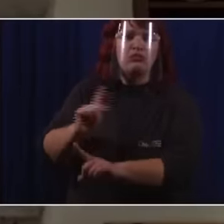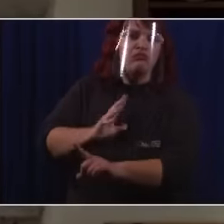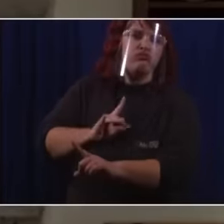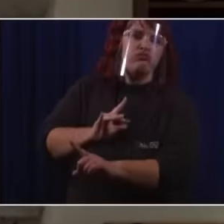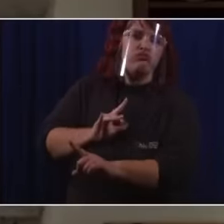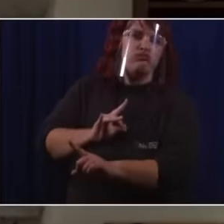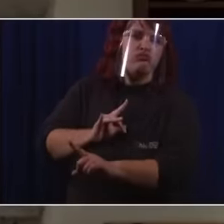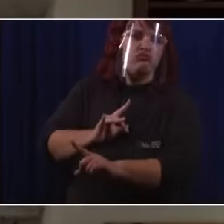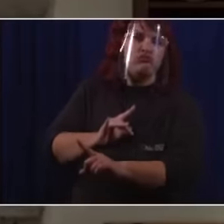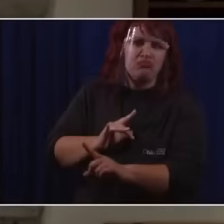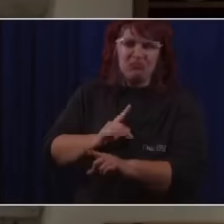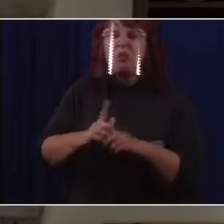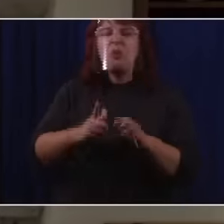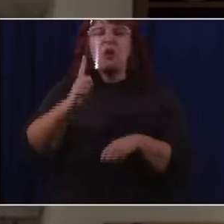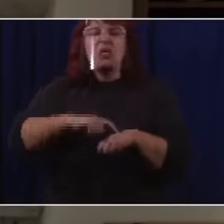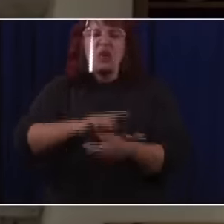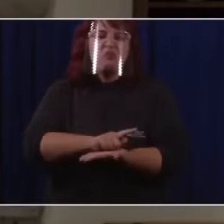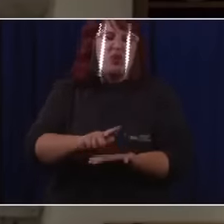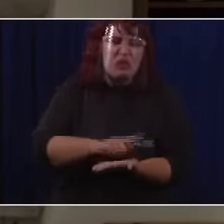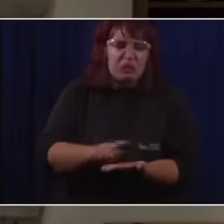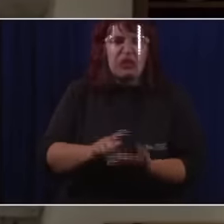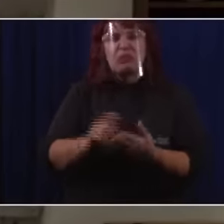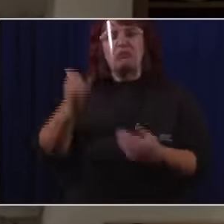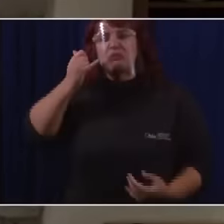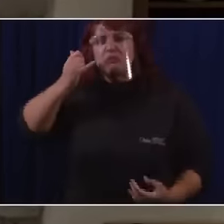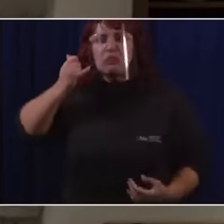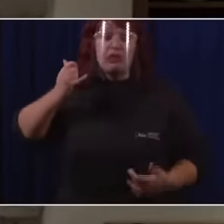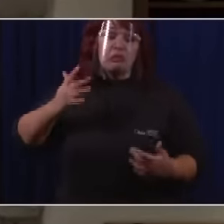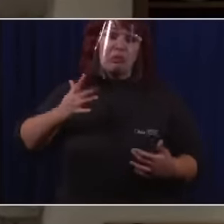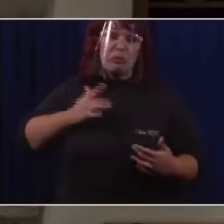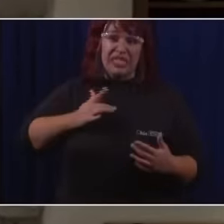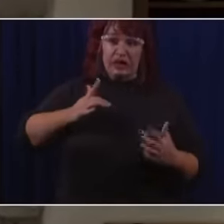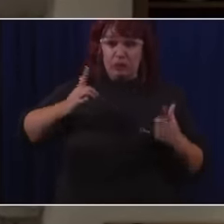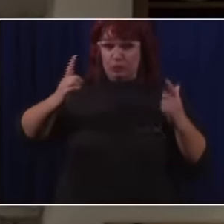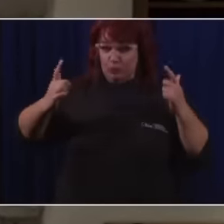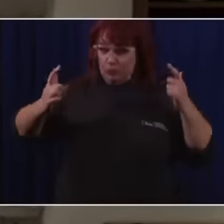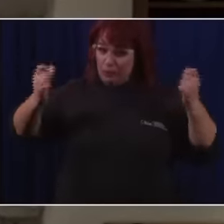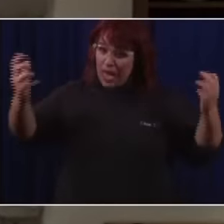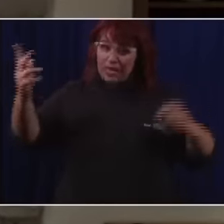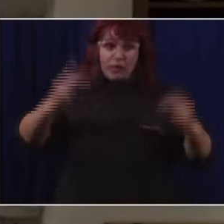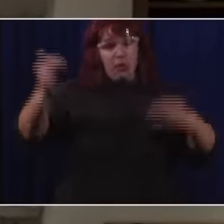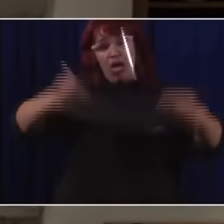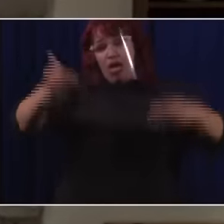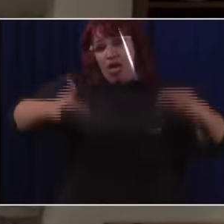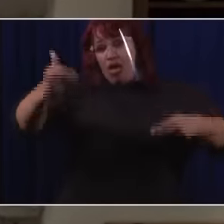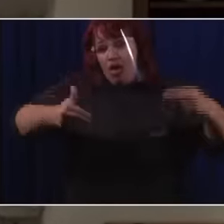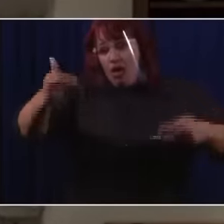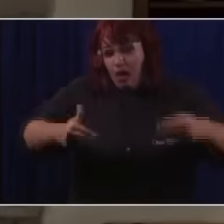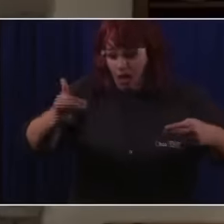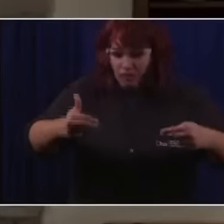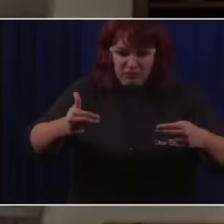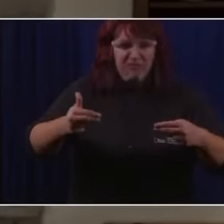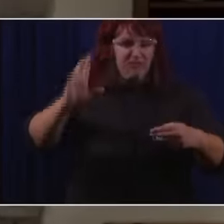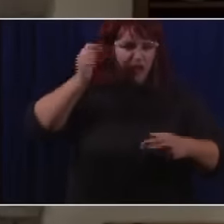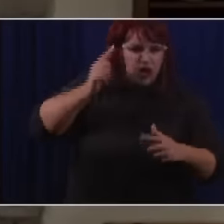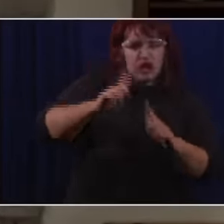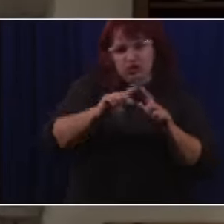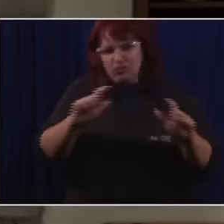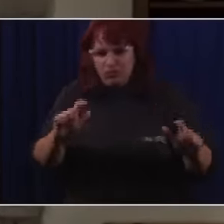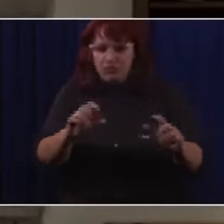group, sometimes one-on-one, but always, certainly in a bigger group with governors, and,